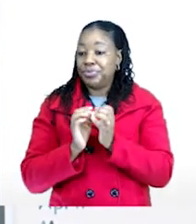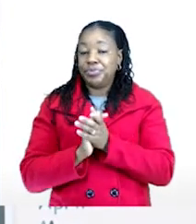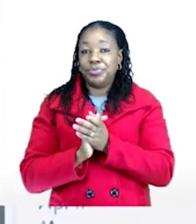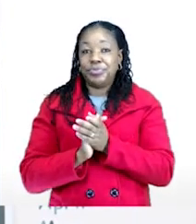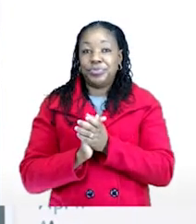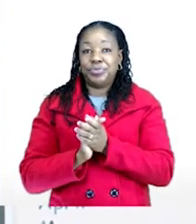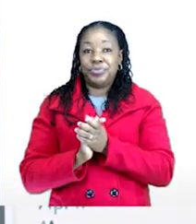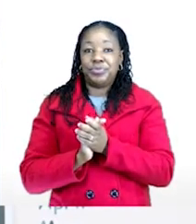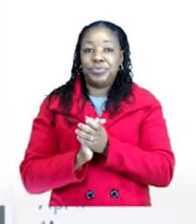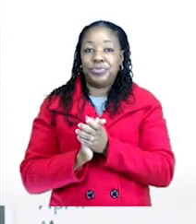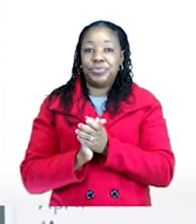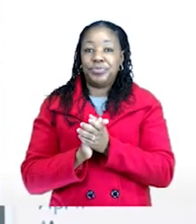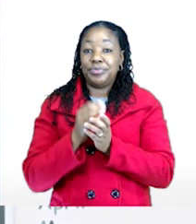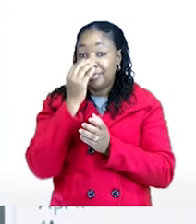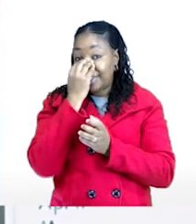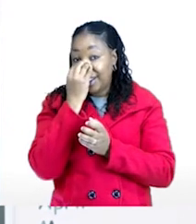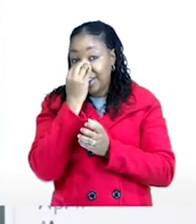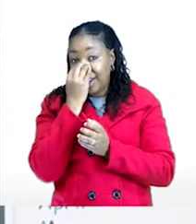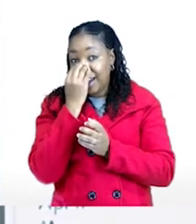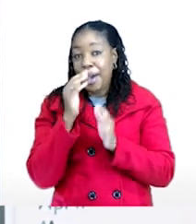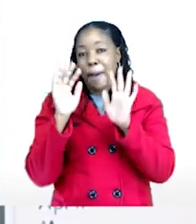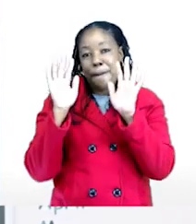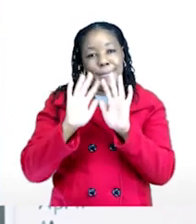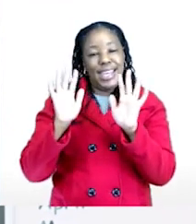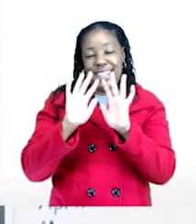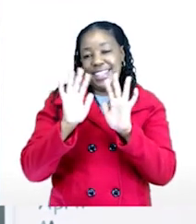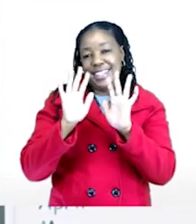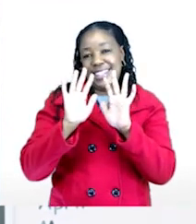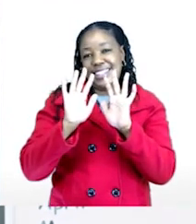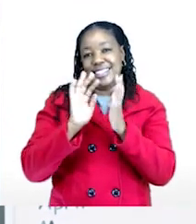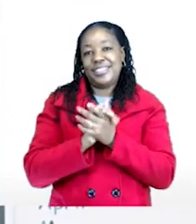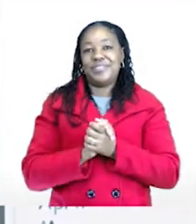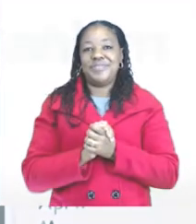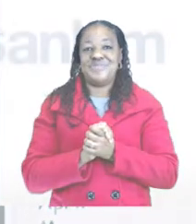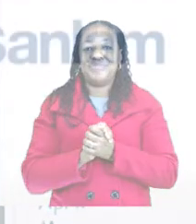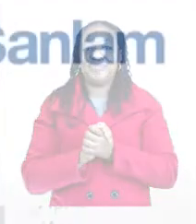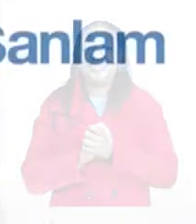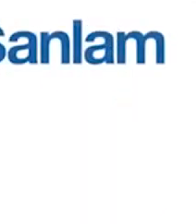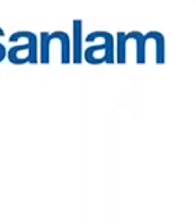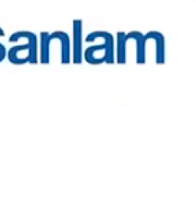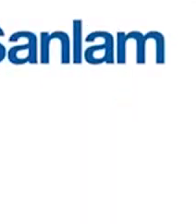Zoe to say goodbye. Goodbye, Zoe.